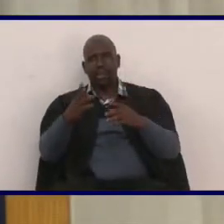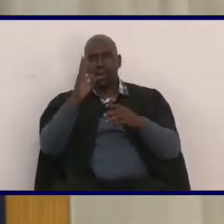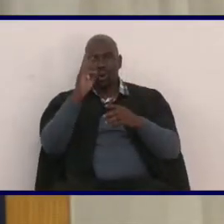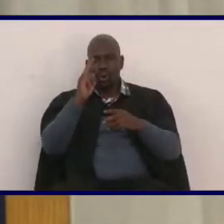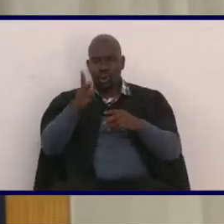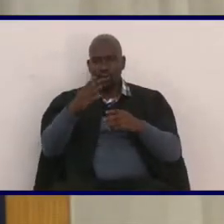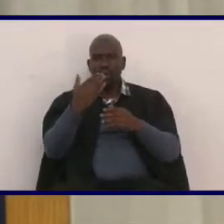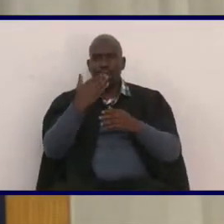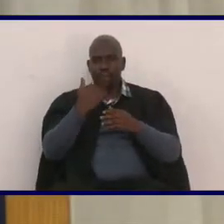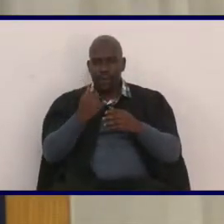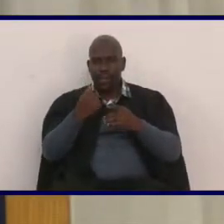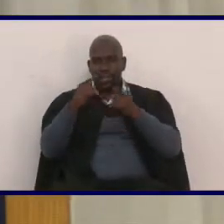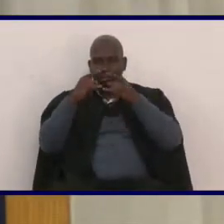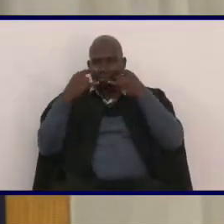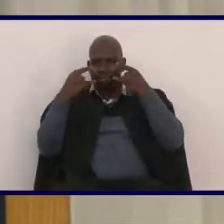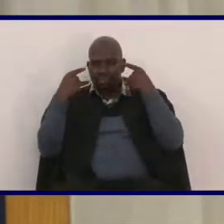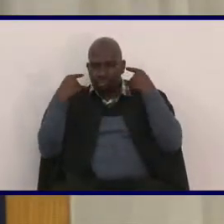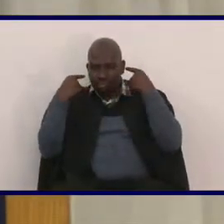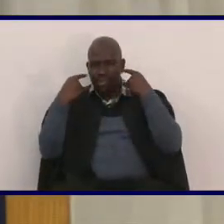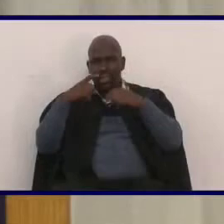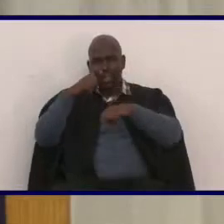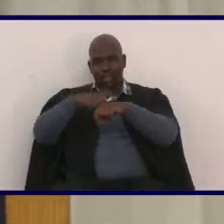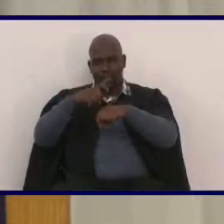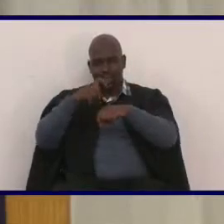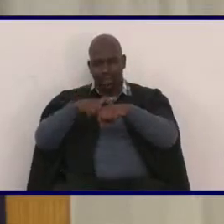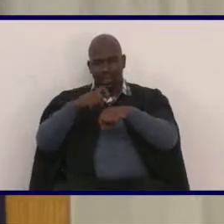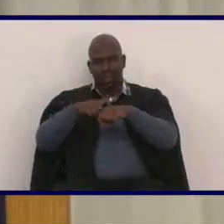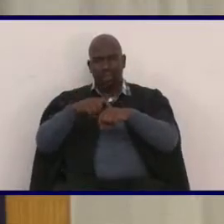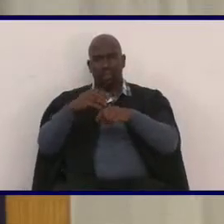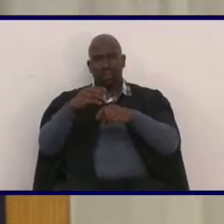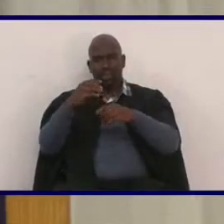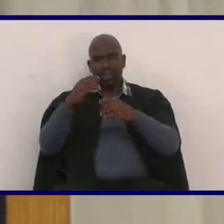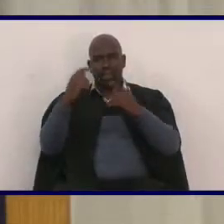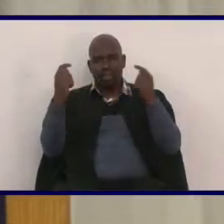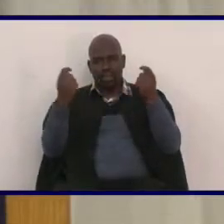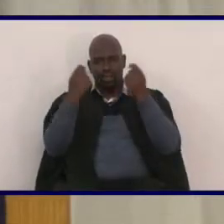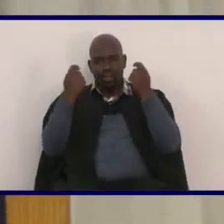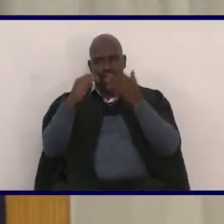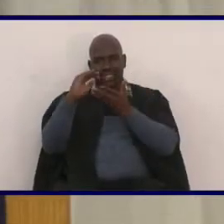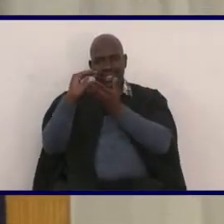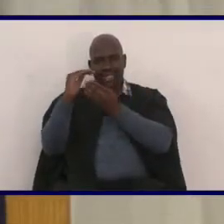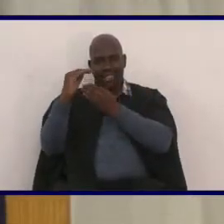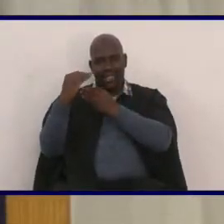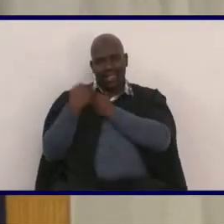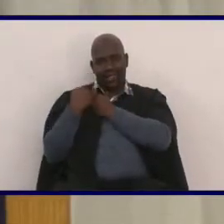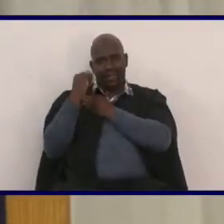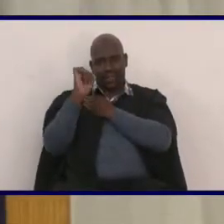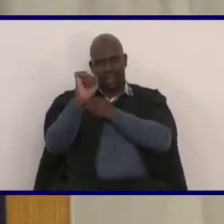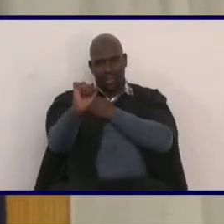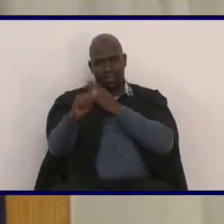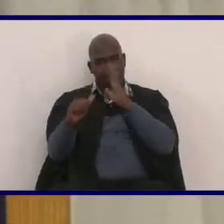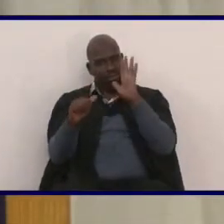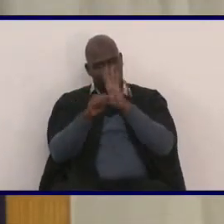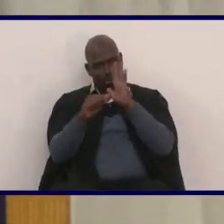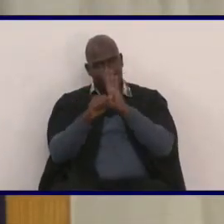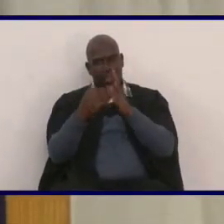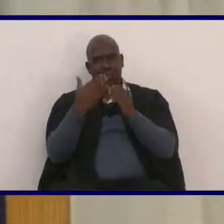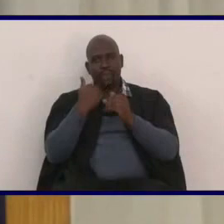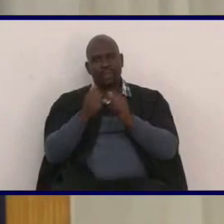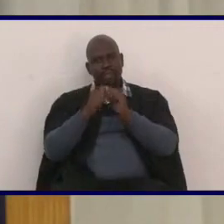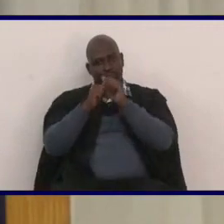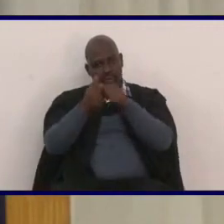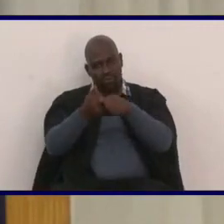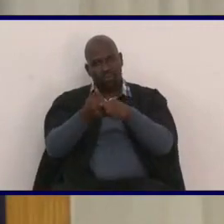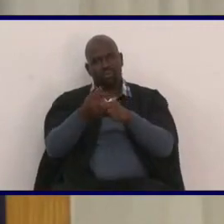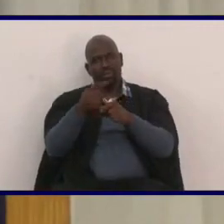mask throughout the ceremony. Your safety is our priority, so please comply to this and all other